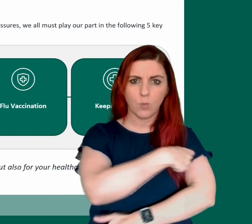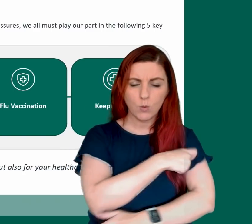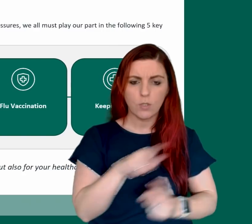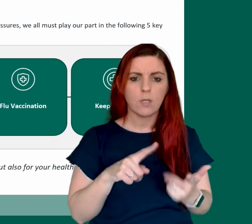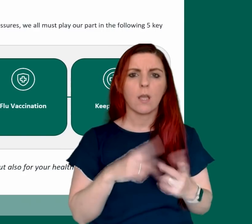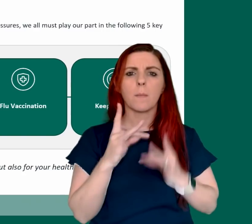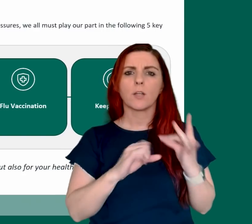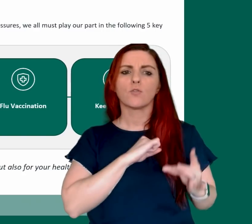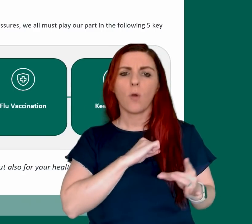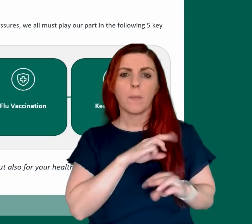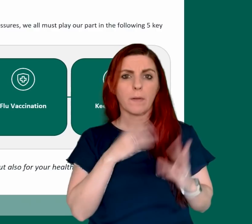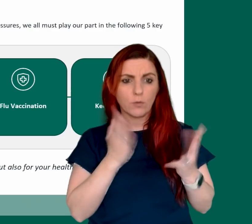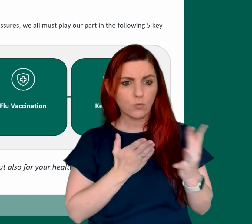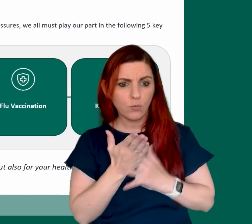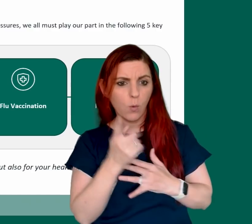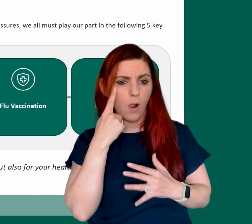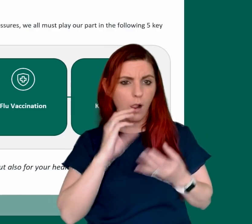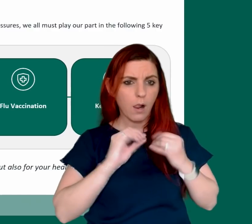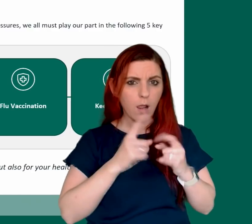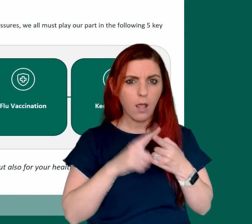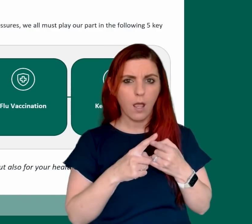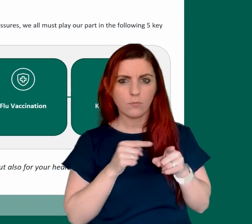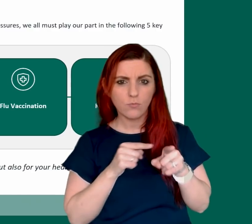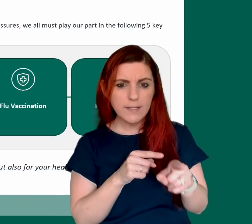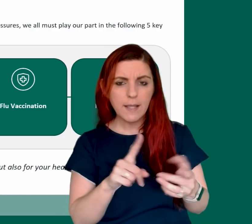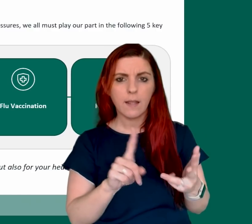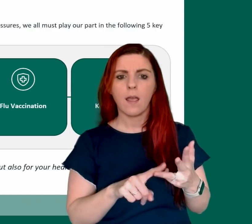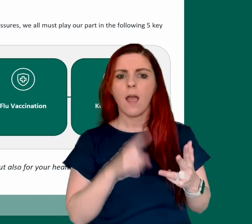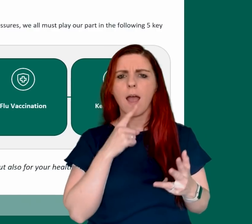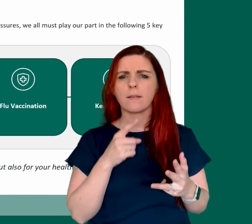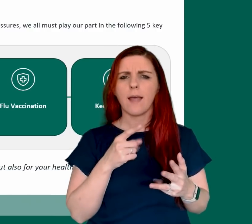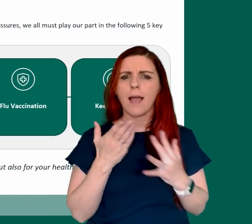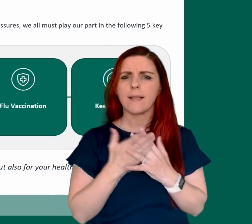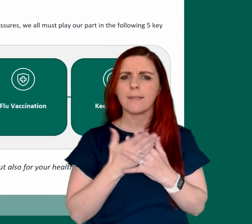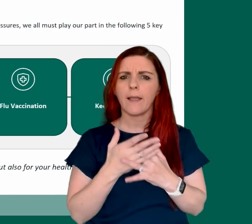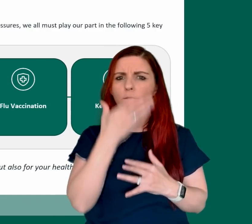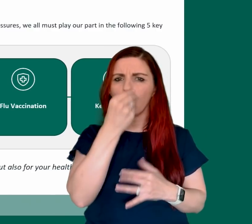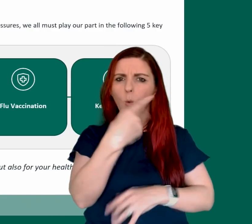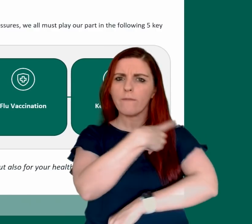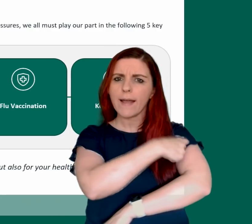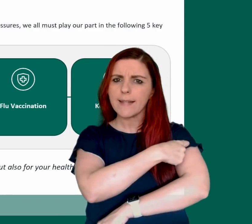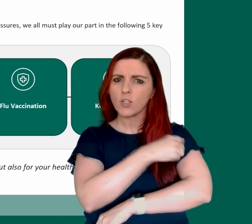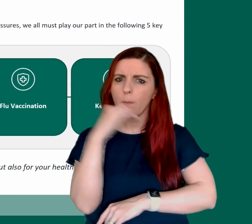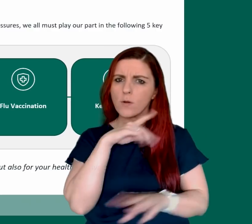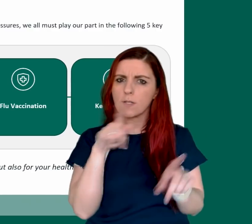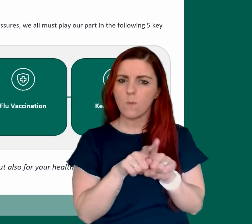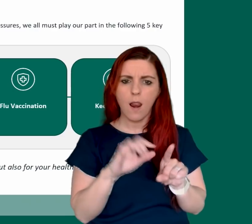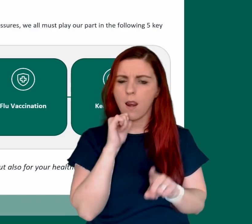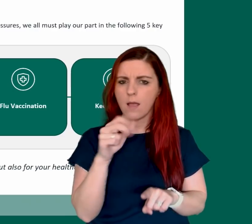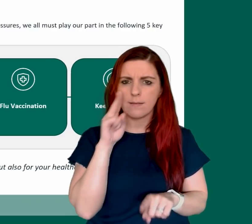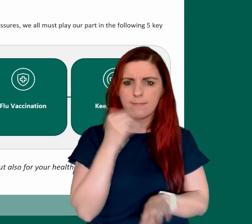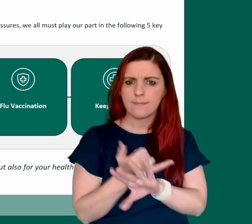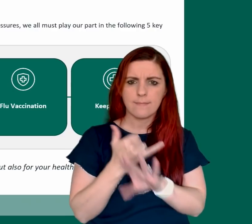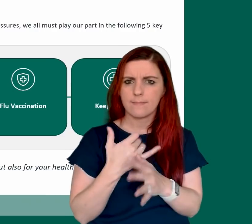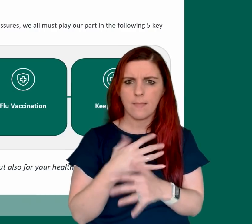that people get tested and traced in line with the guidelines, availing of the flu vaccination. So again, we haven't seen a